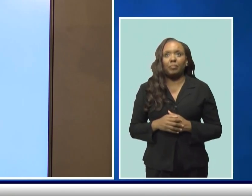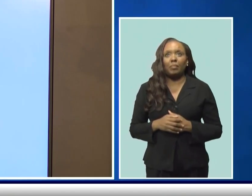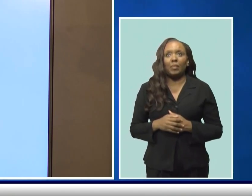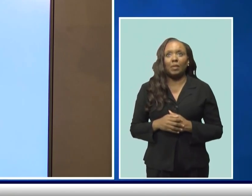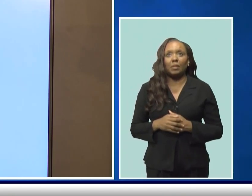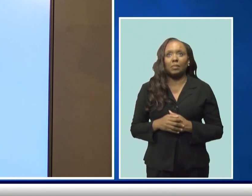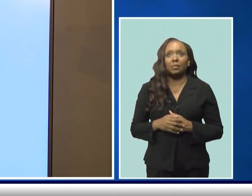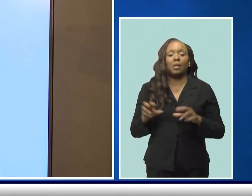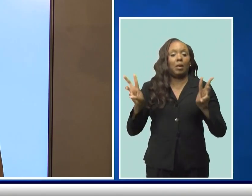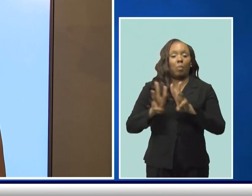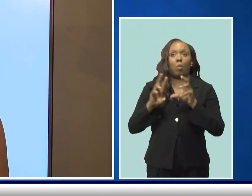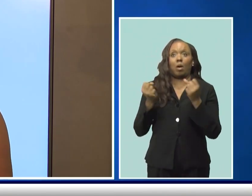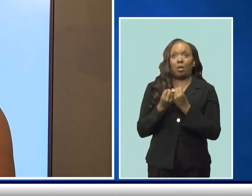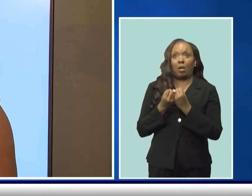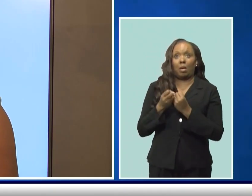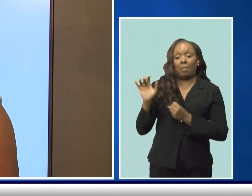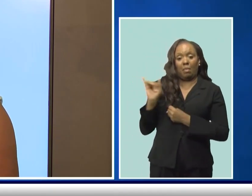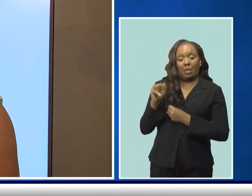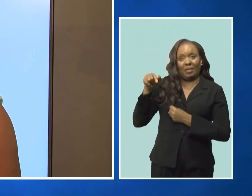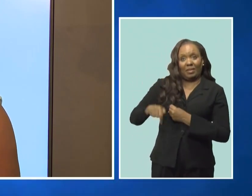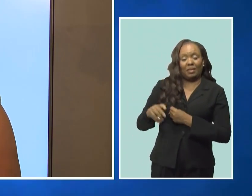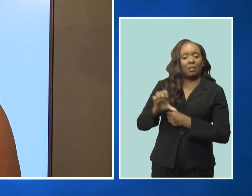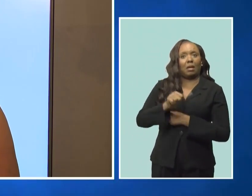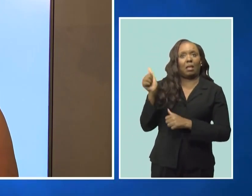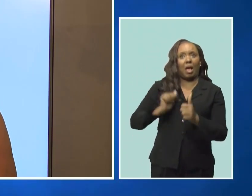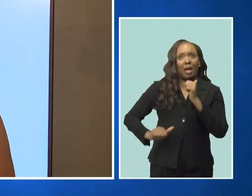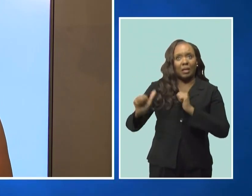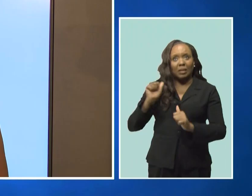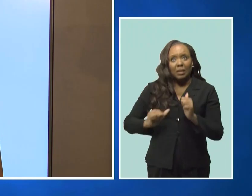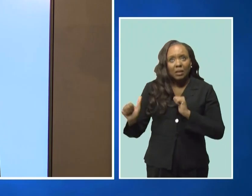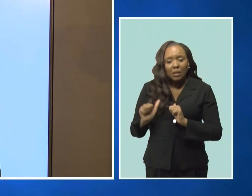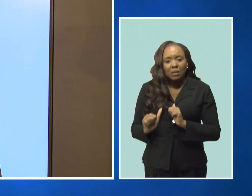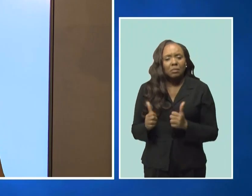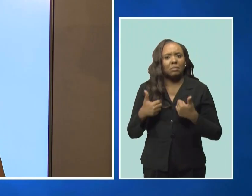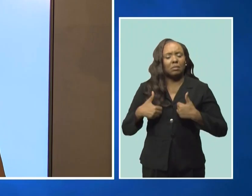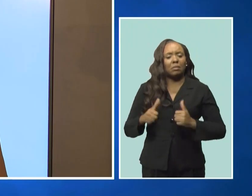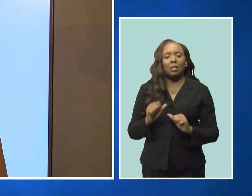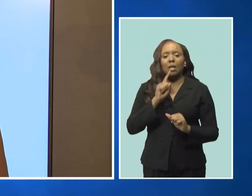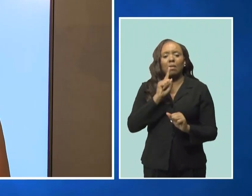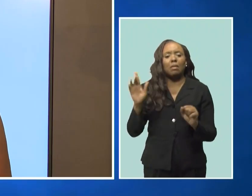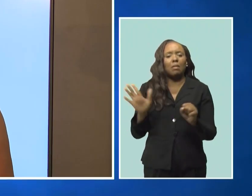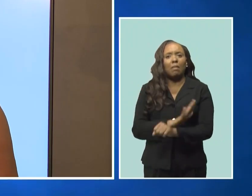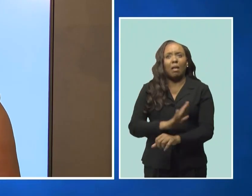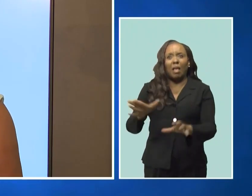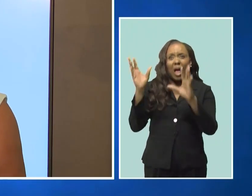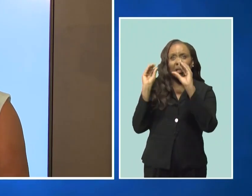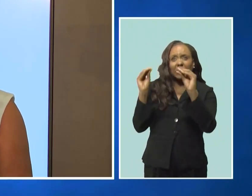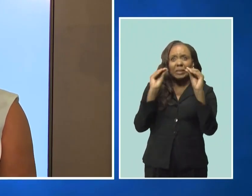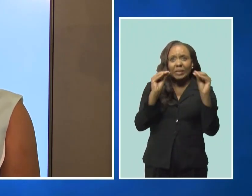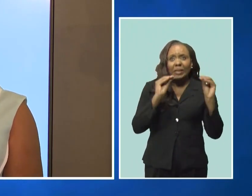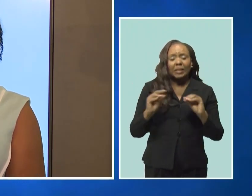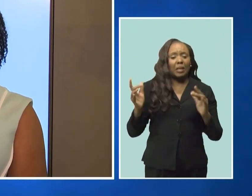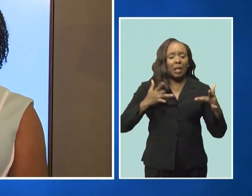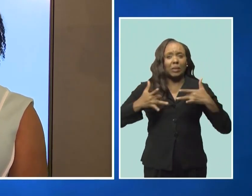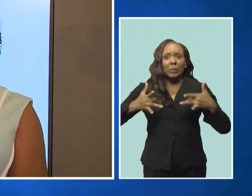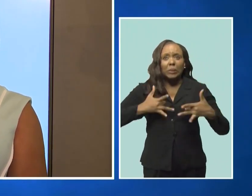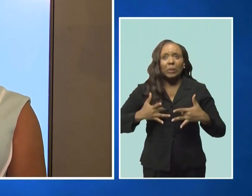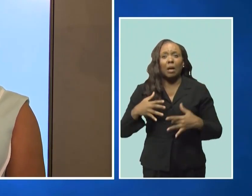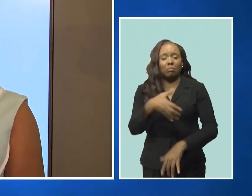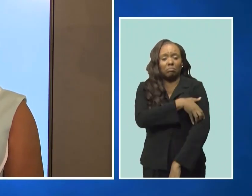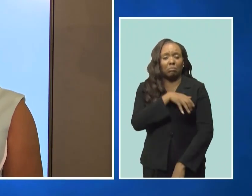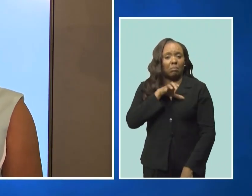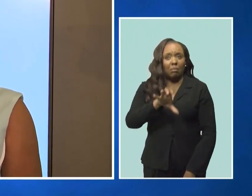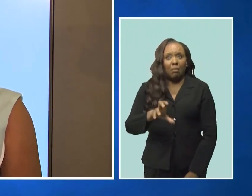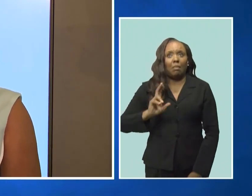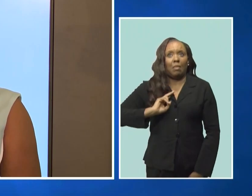Workshops like this one and other activities and efforts to fully educate, sensitize, and empower